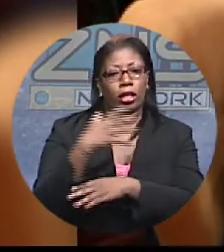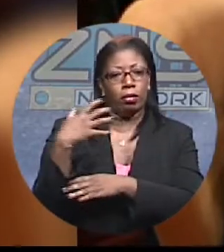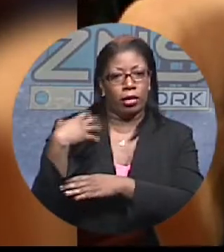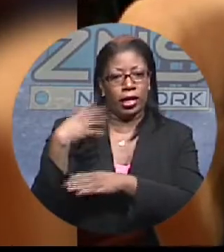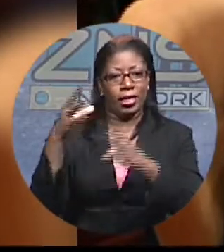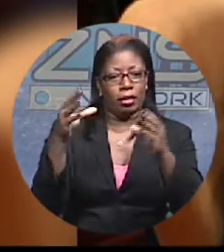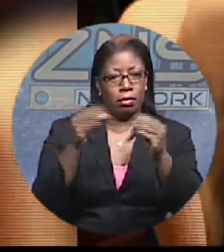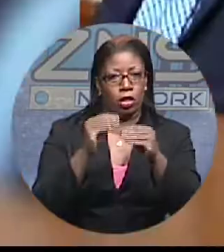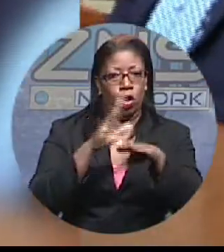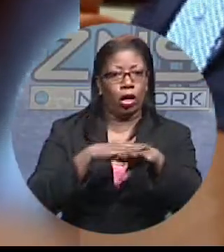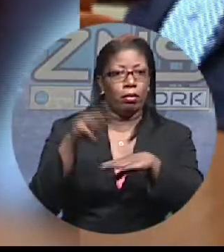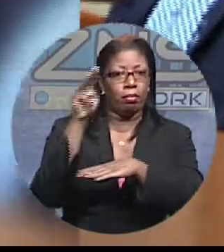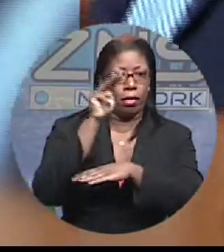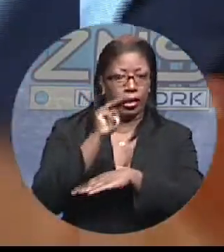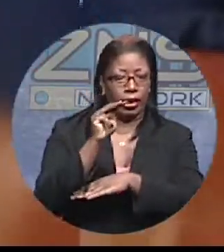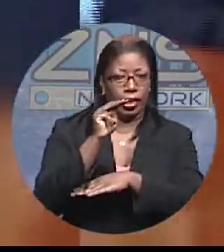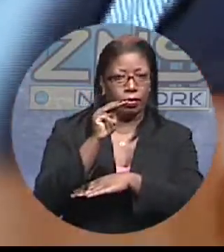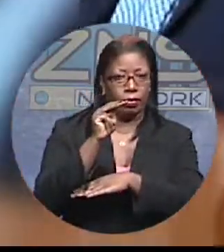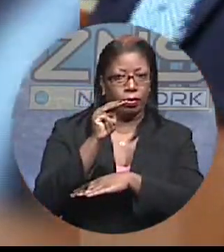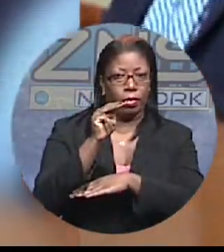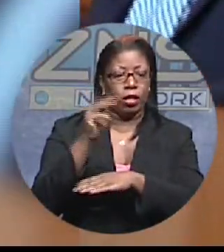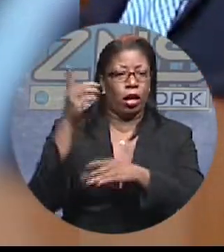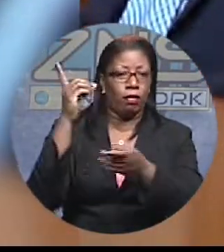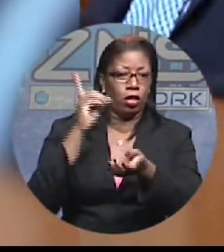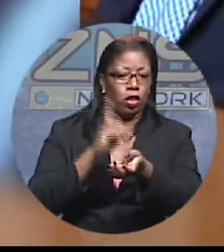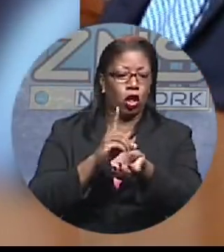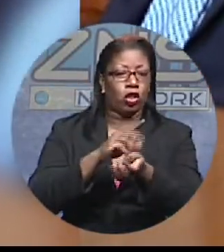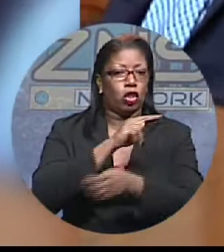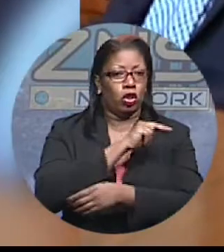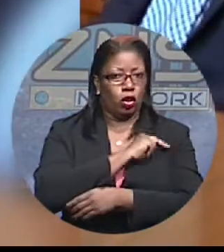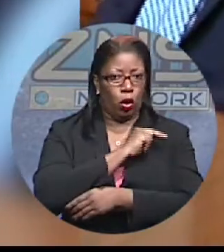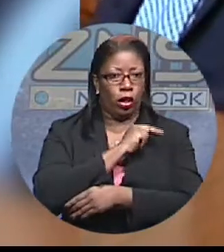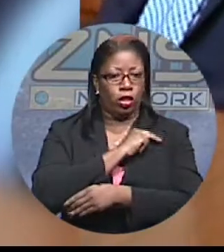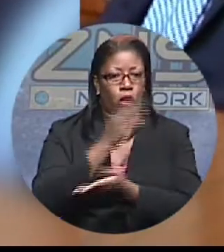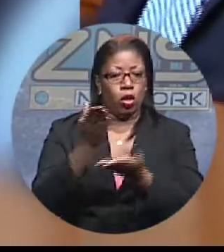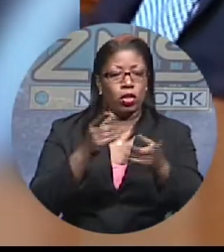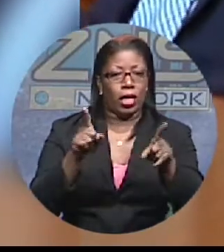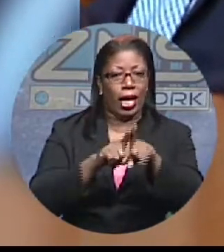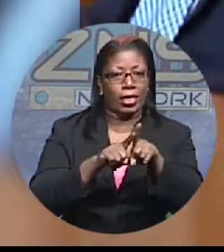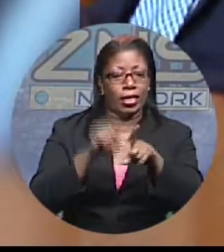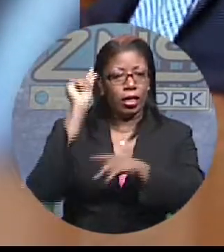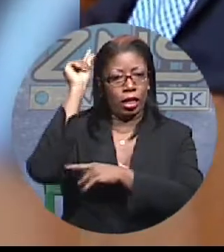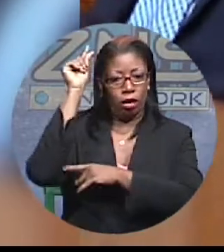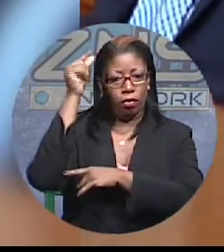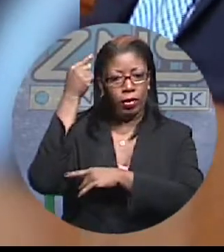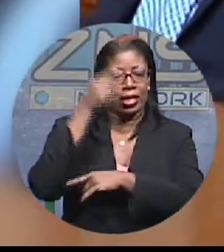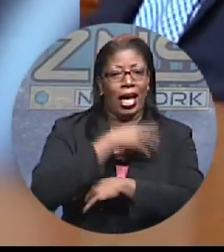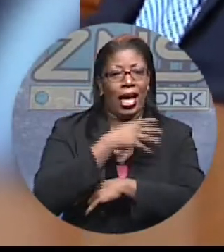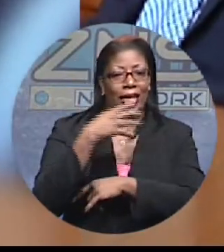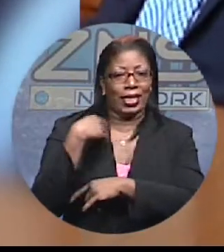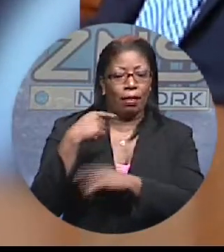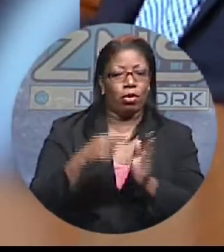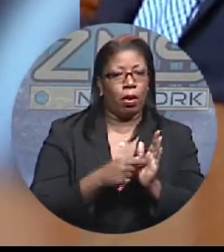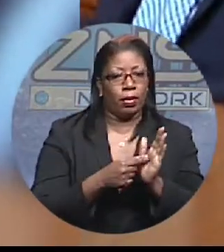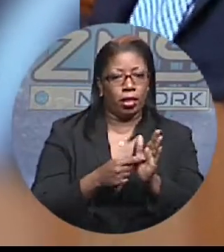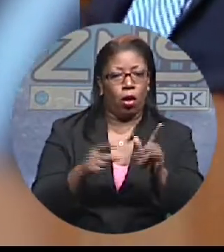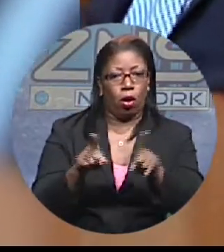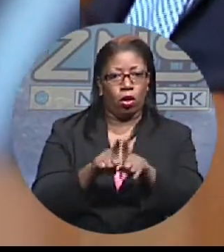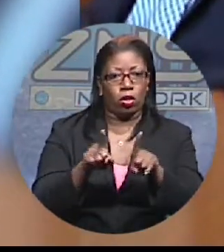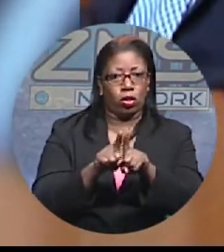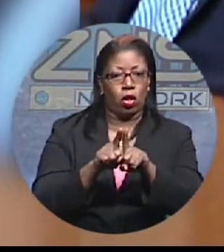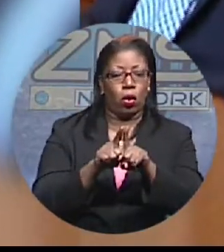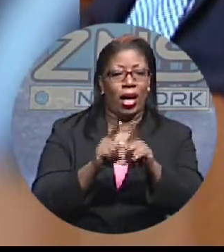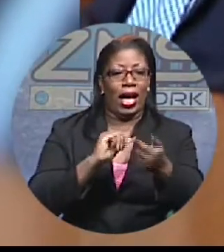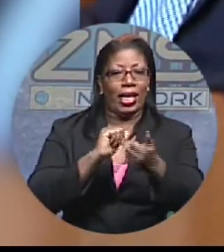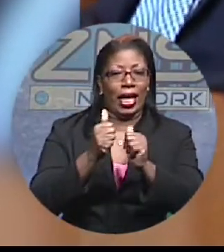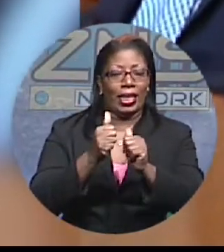Monday. Heading the group are National Security Minister Dr. Bernard Nottage, who will serve as the government and cabinet representative, and veteran